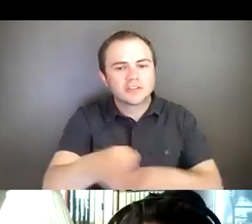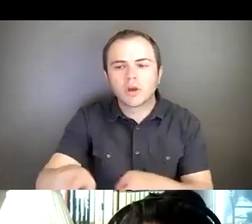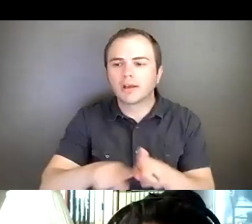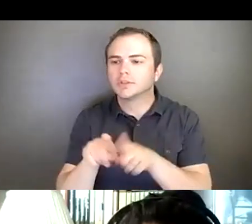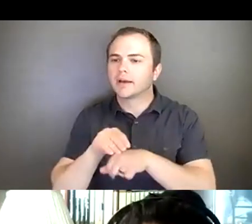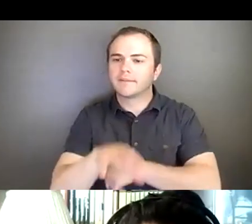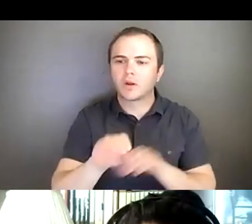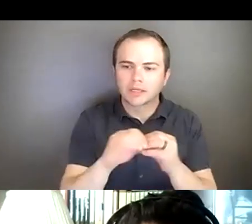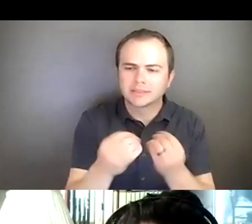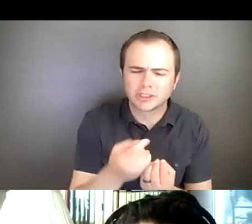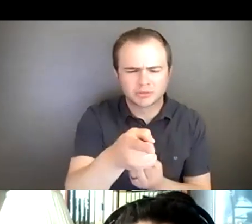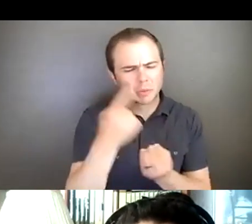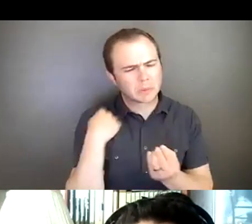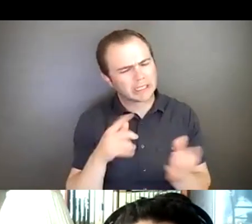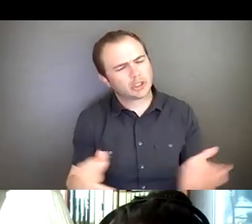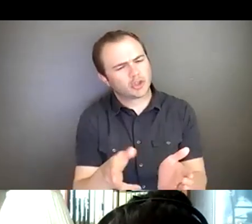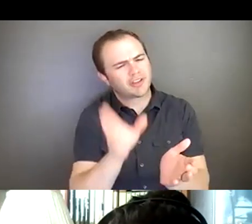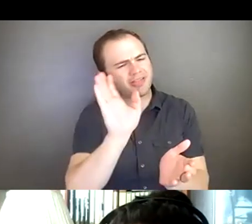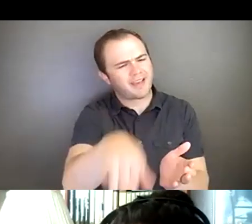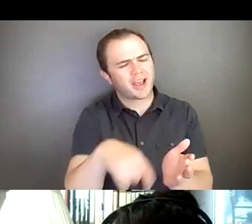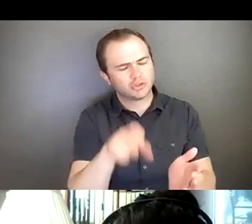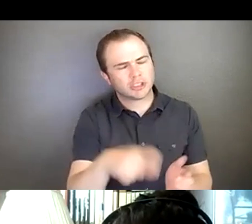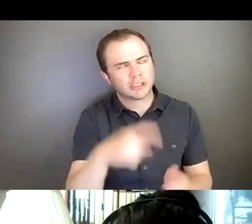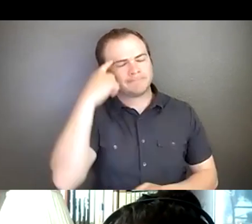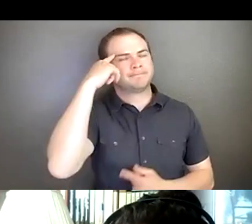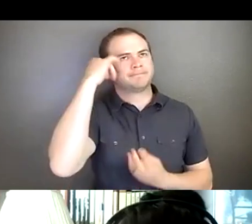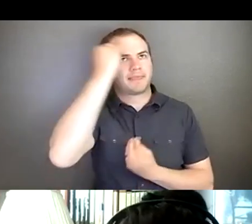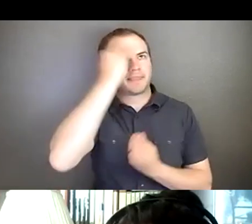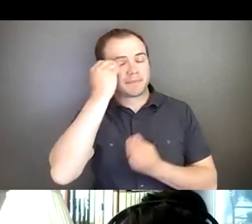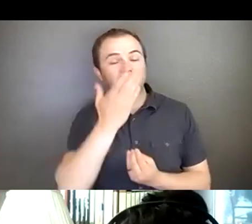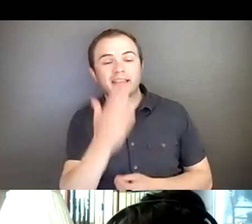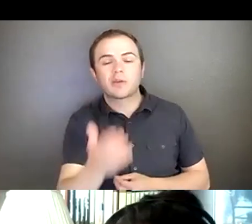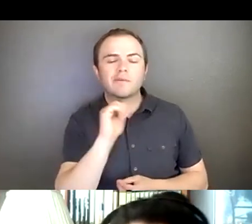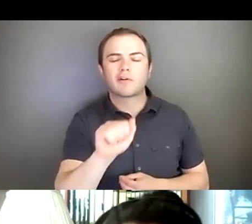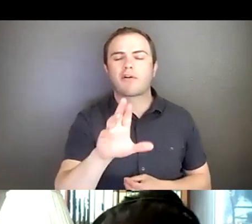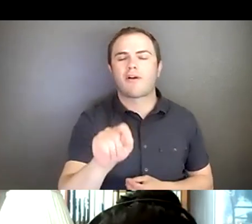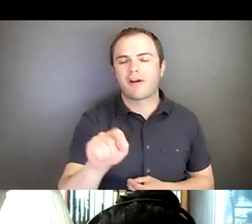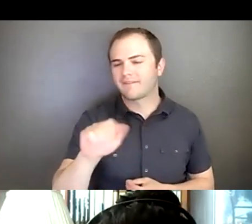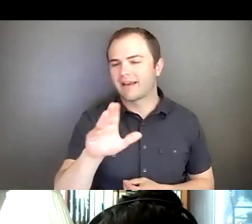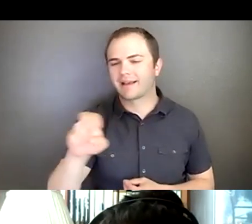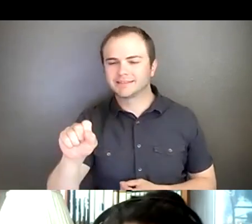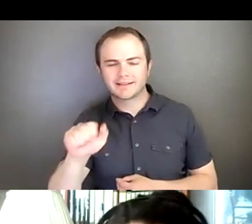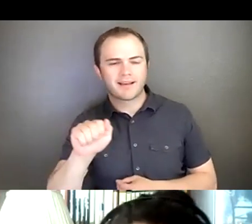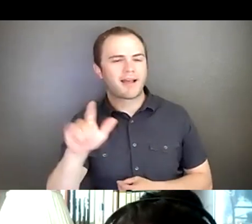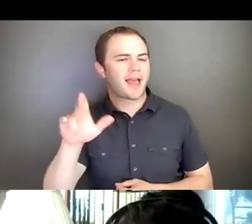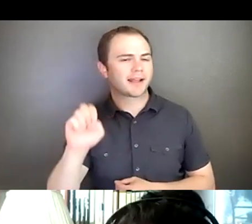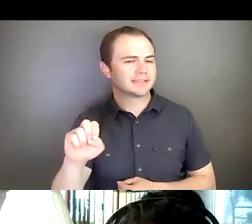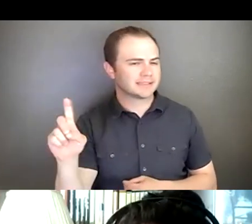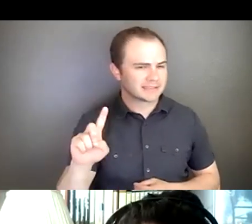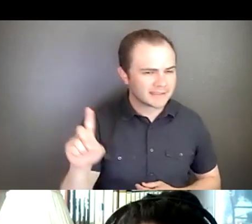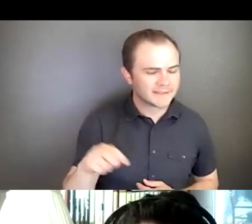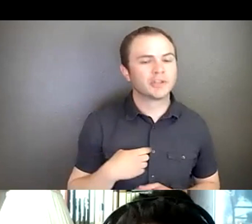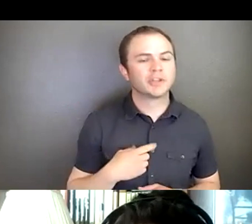reflect on this as well. Thank you again to the Art of Access Alliance Denver members, to Access Gallery, the Denver Art